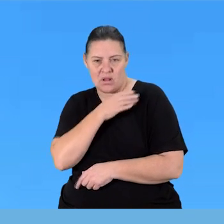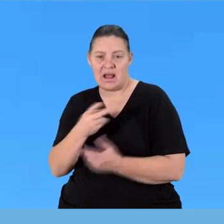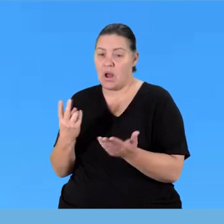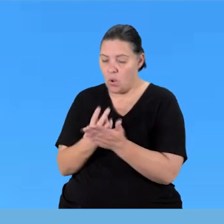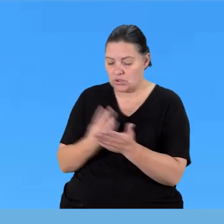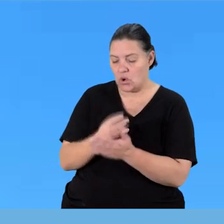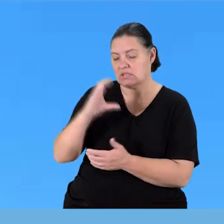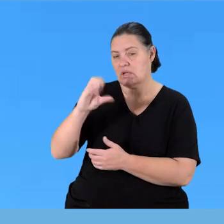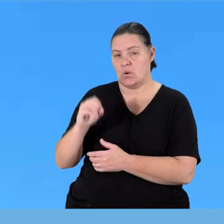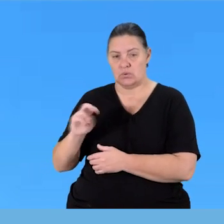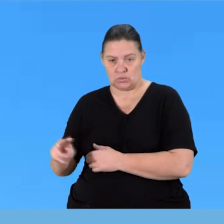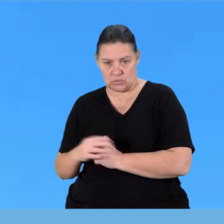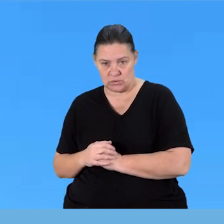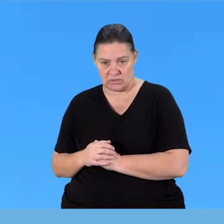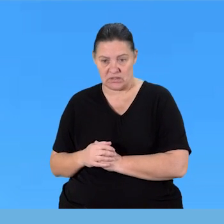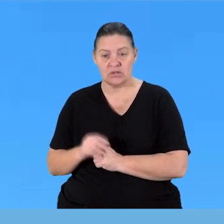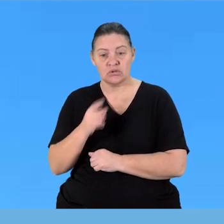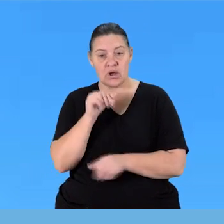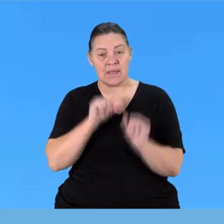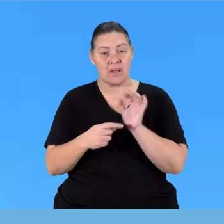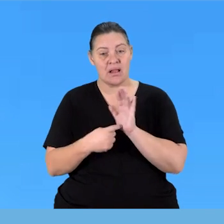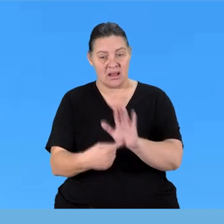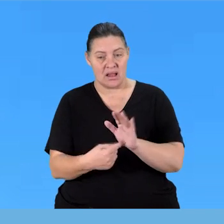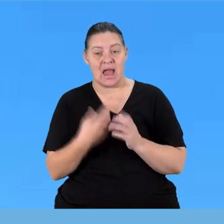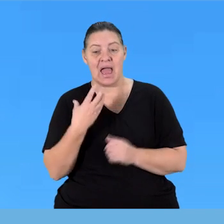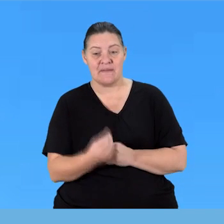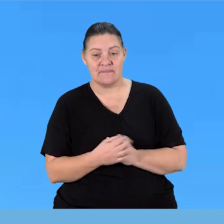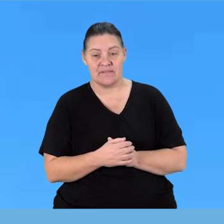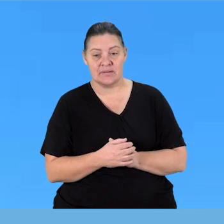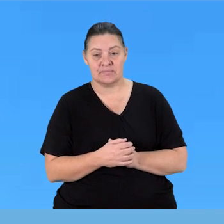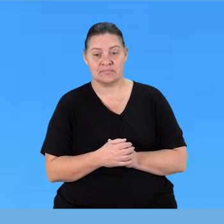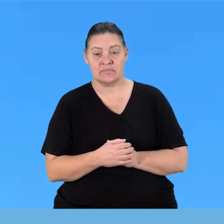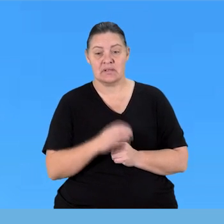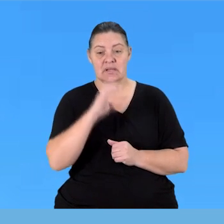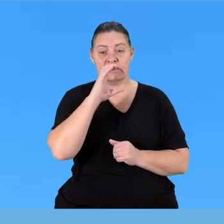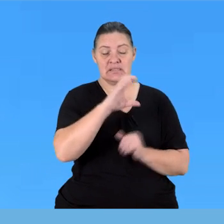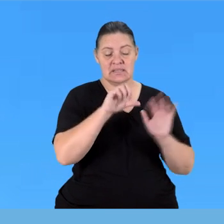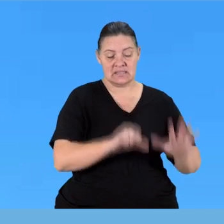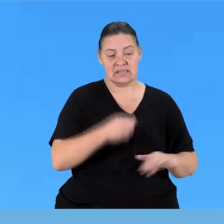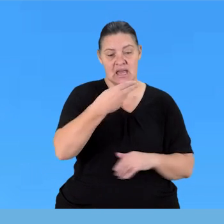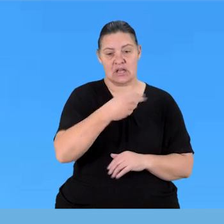dioxide. So using the chemical symbols for that particular reaction, we have this particular reaction here,